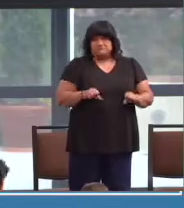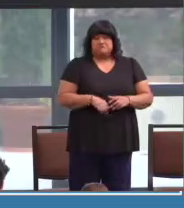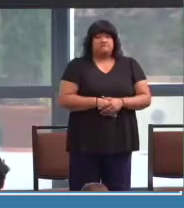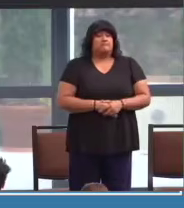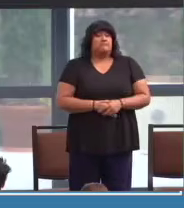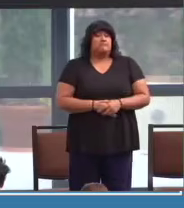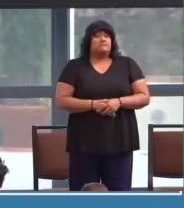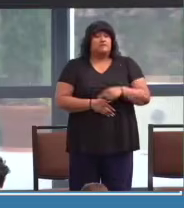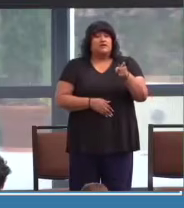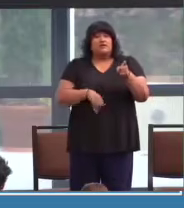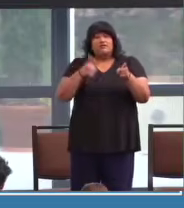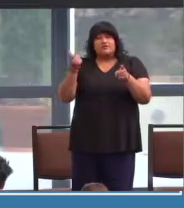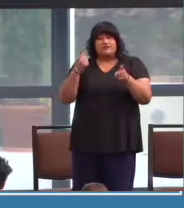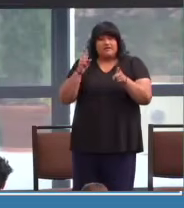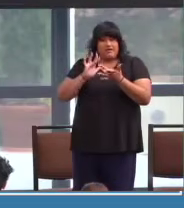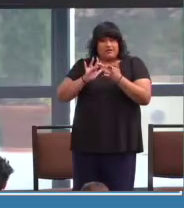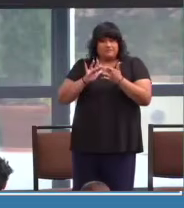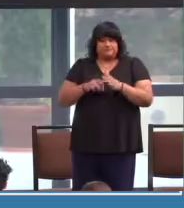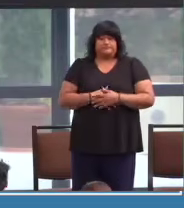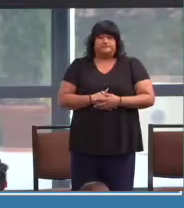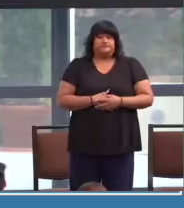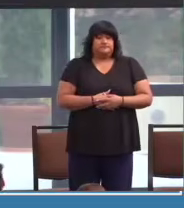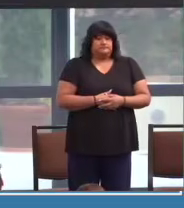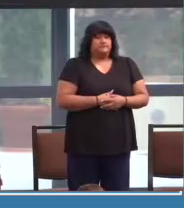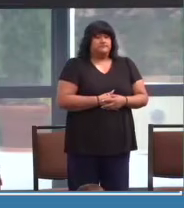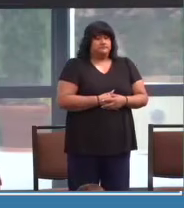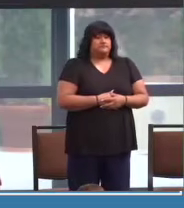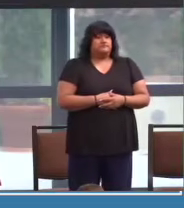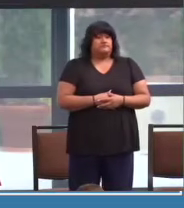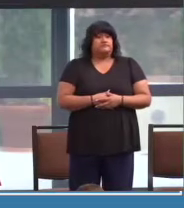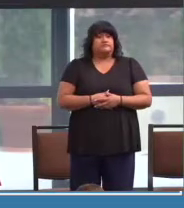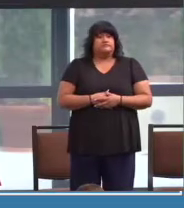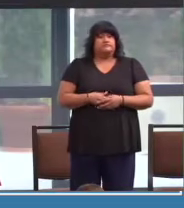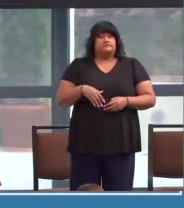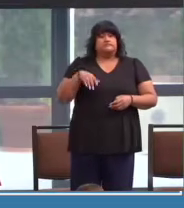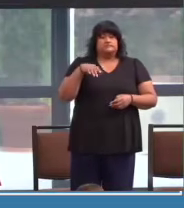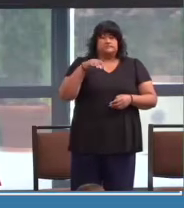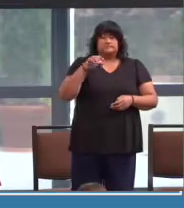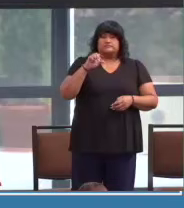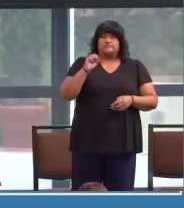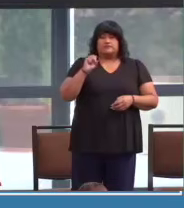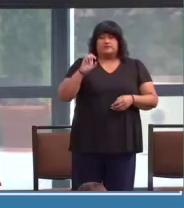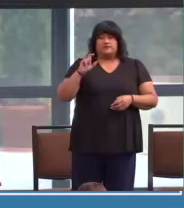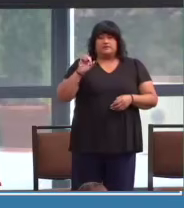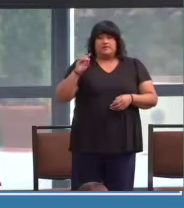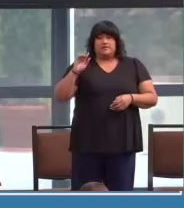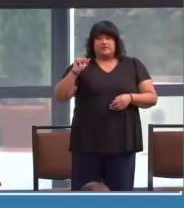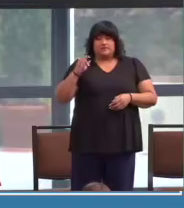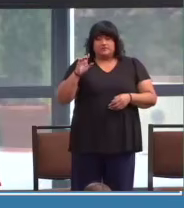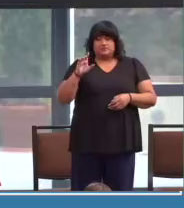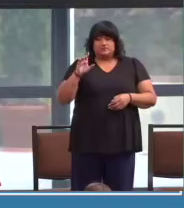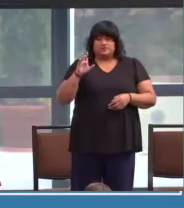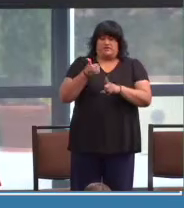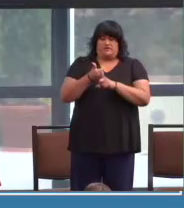Another one online. Cellcept and prednisone cause increased cholesterol levels. When there's mixed results, cardiologists are quick